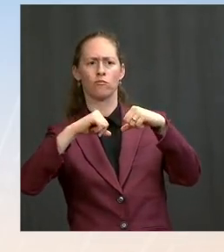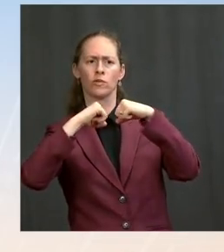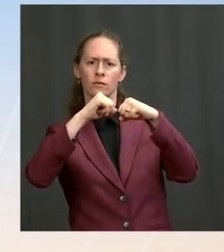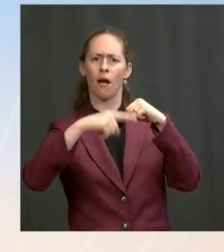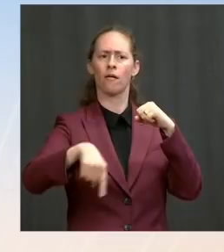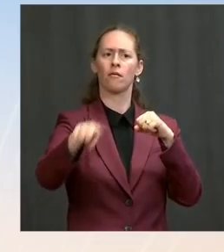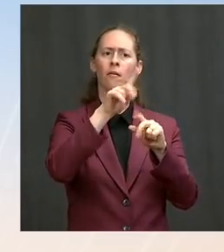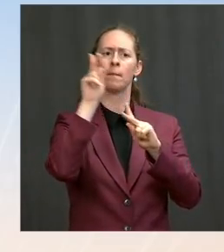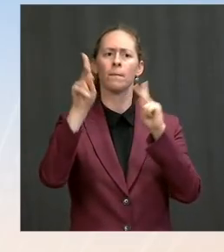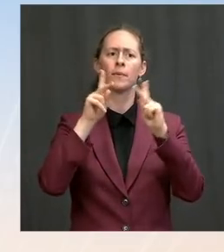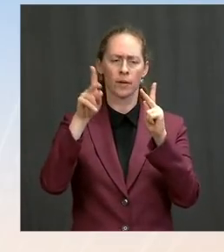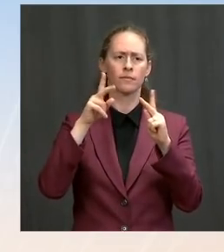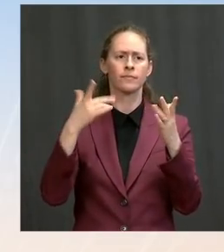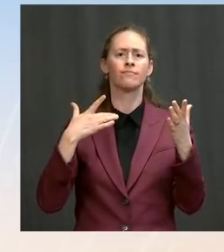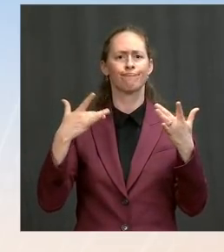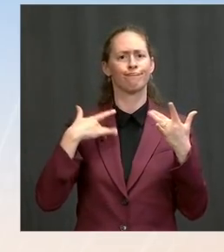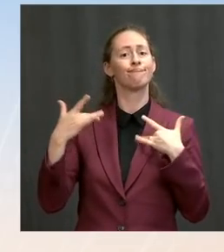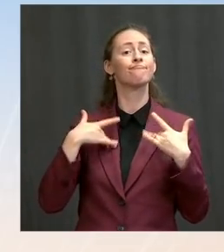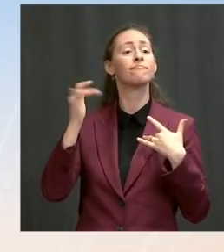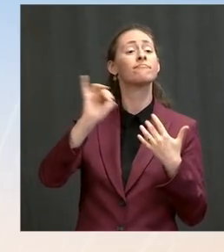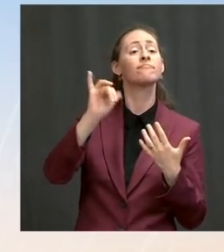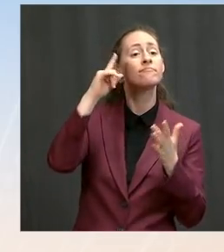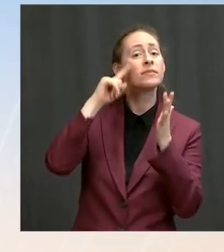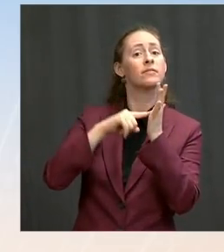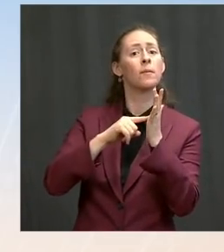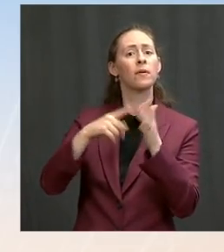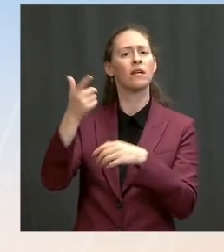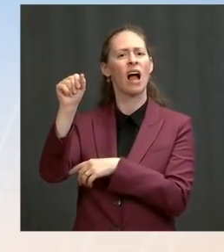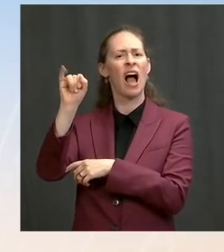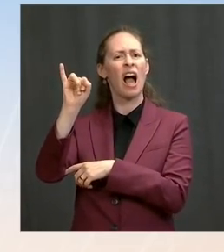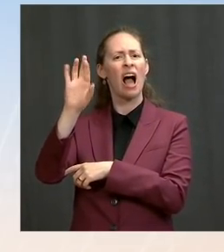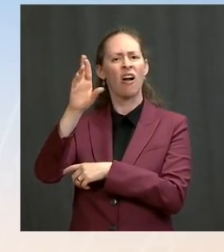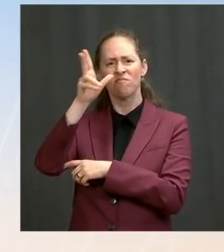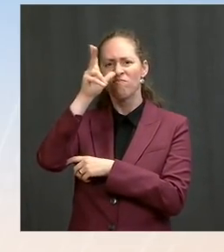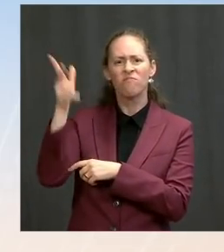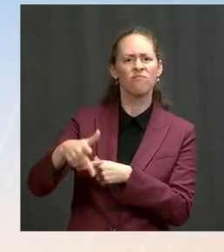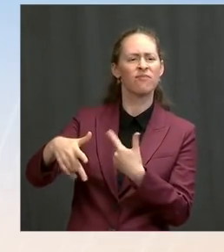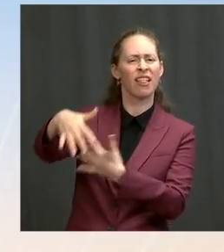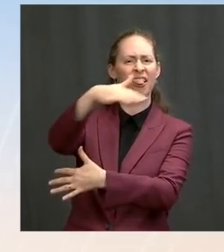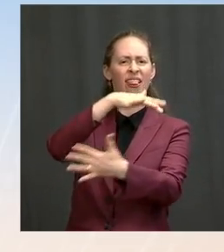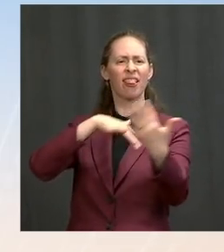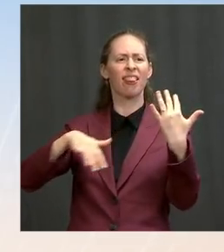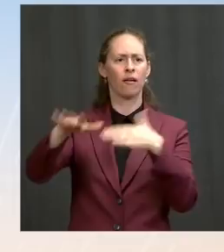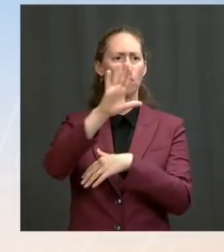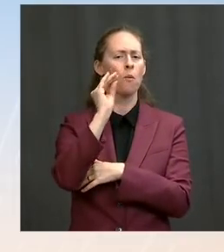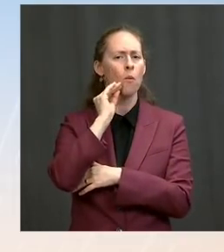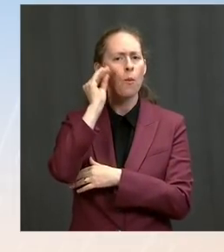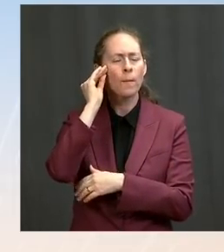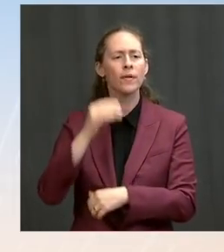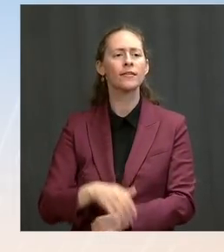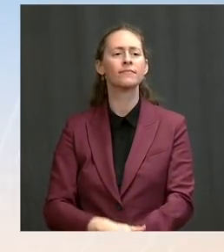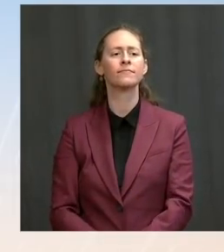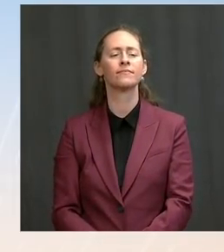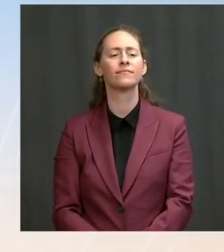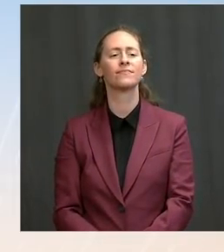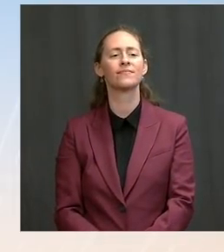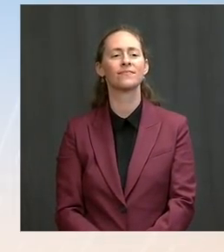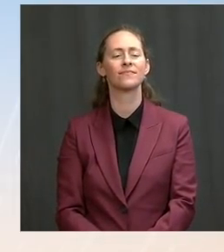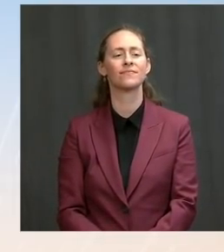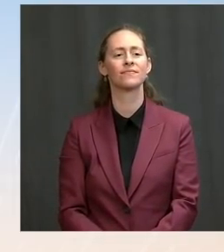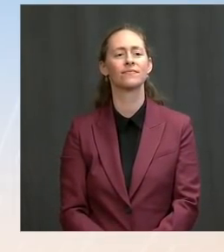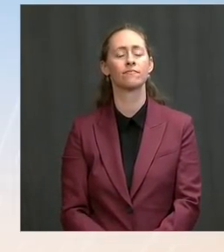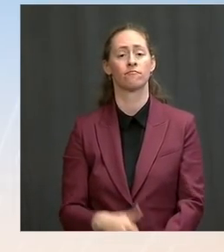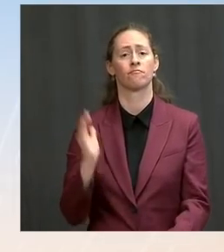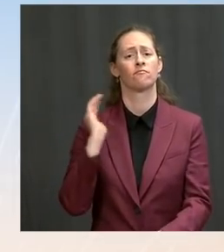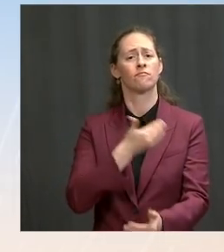quality issues in their communities. As part of the administration's broader efforts to improve wildfire preparedness, EPA is